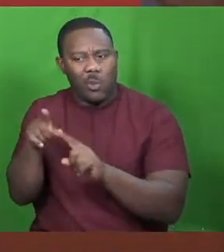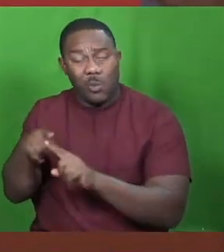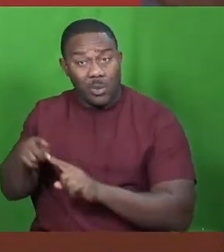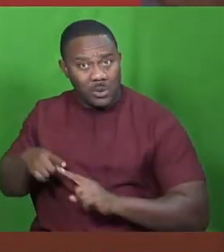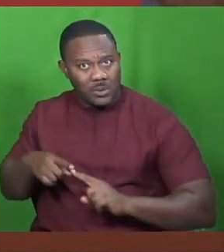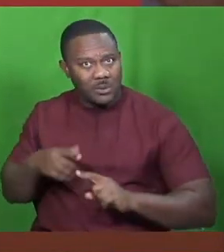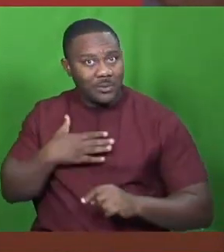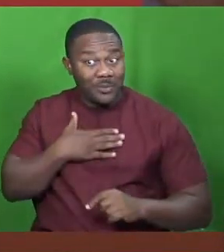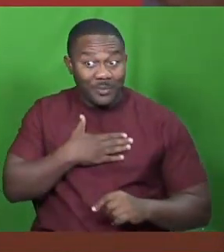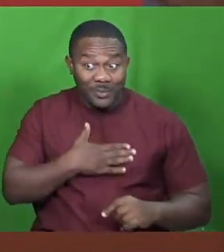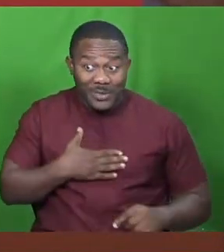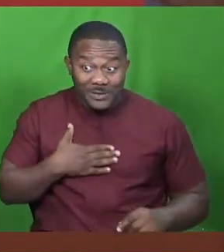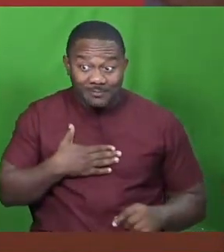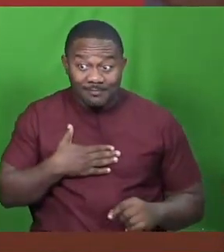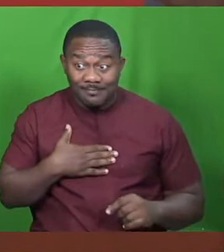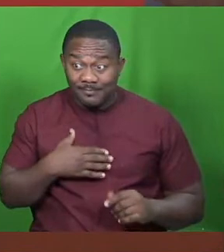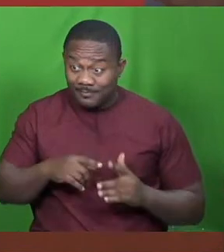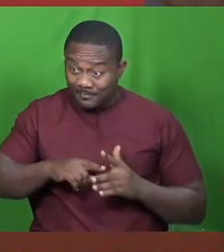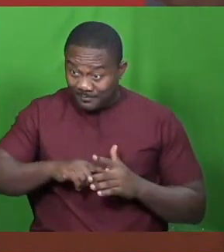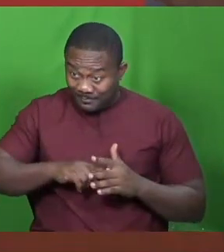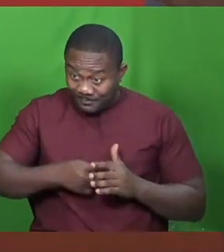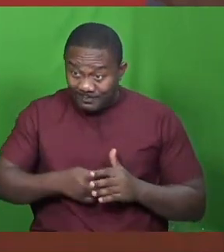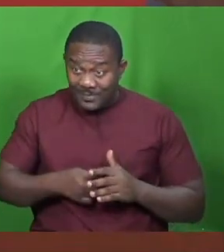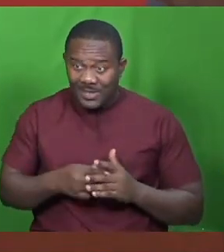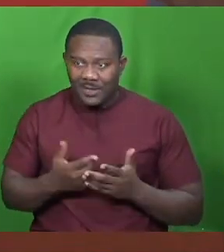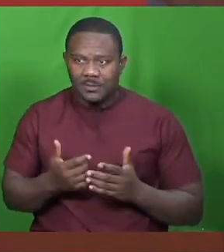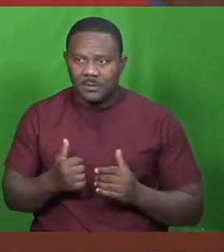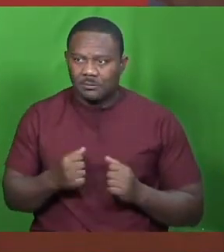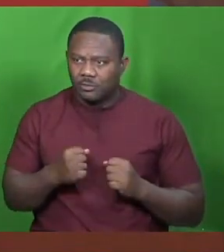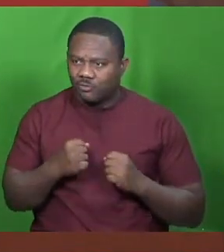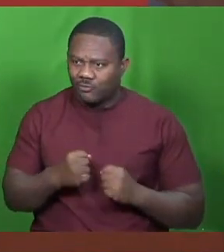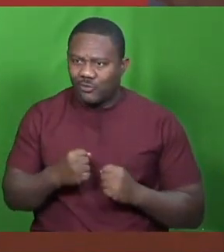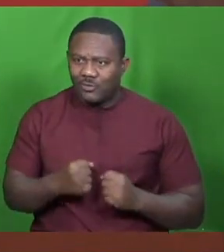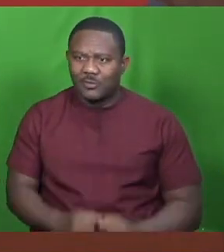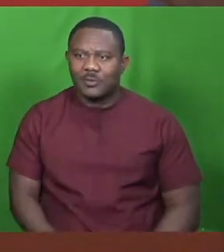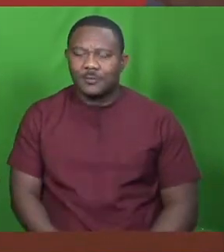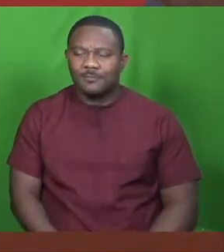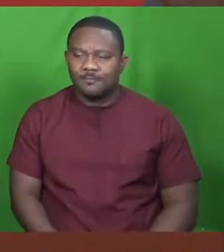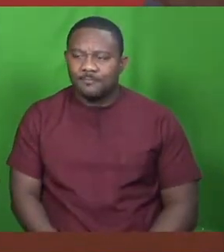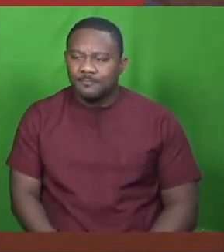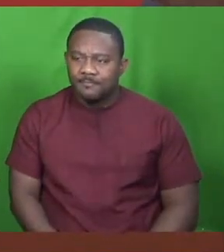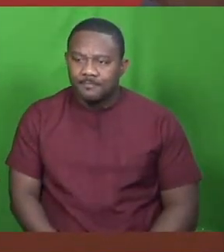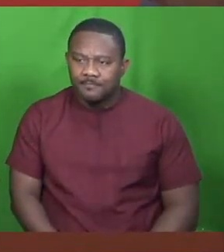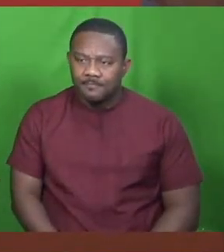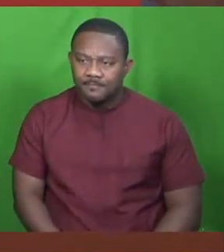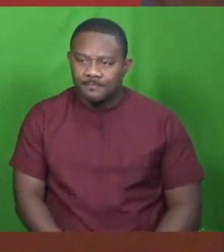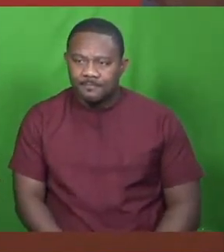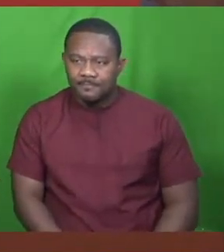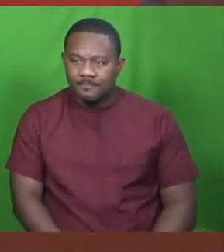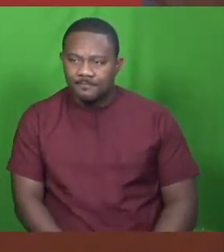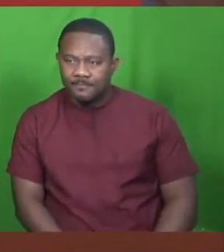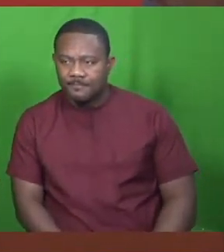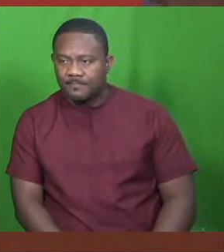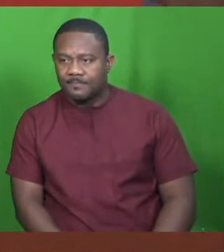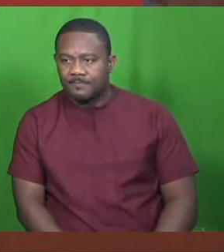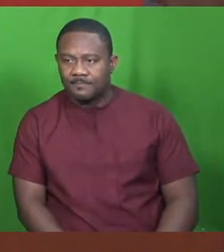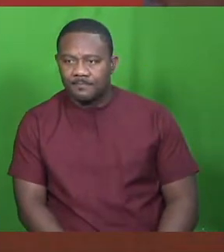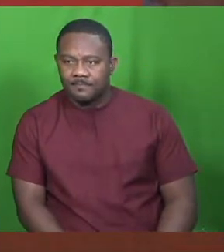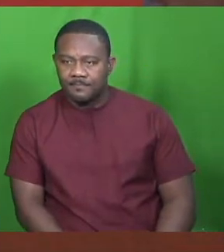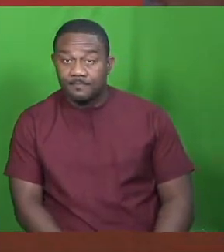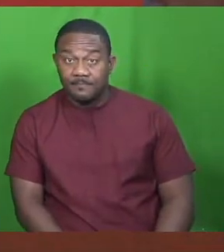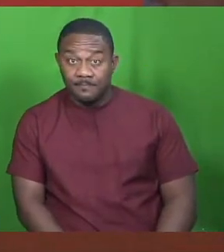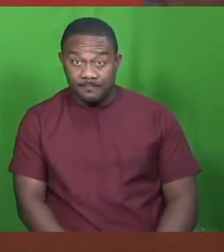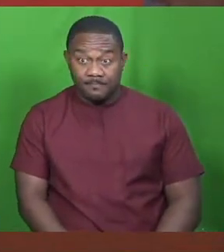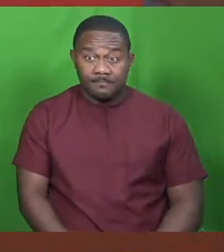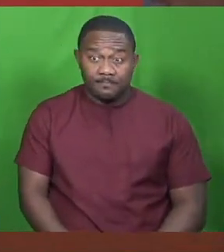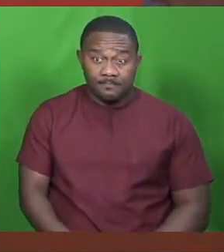start on a very strong note. And I am happy that I